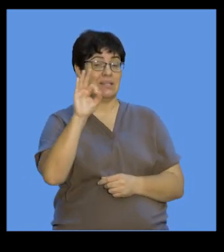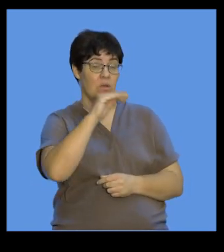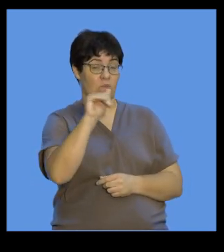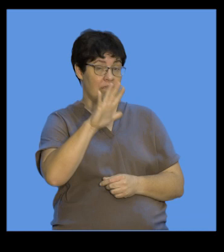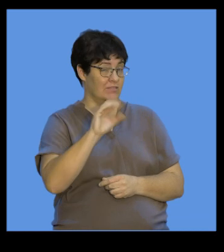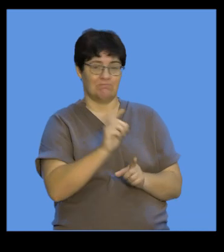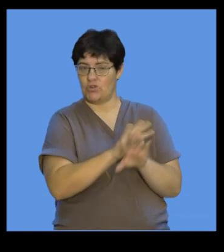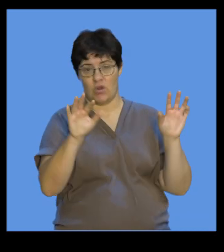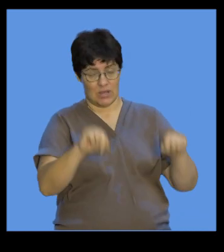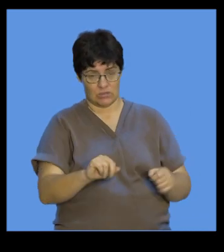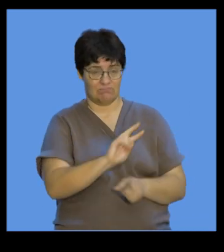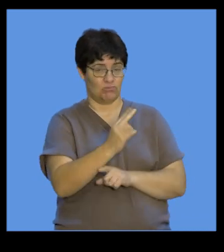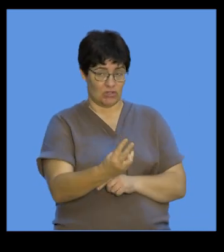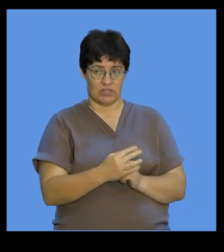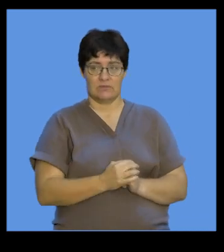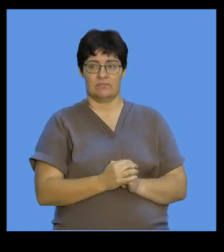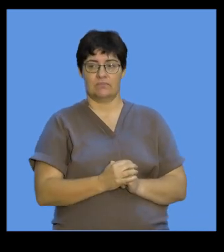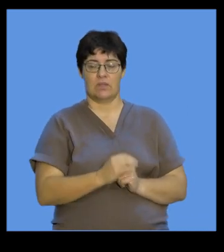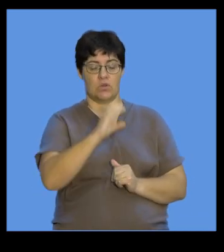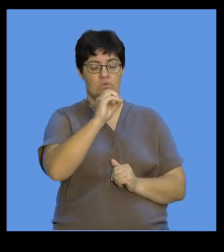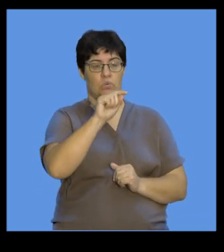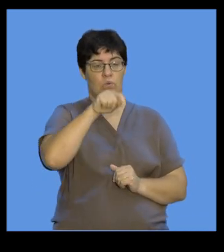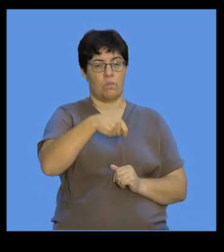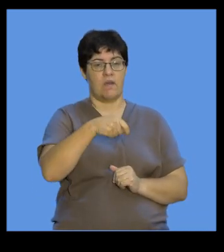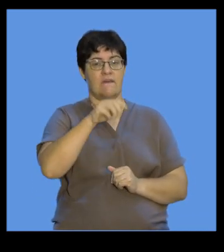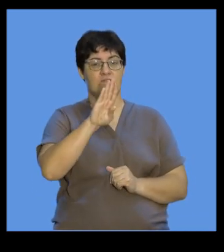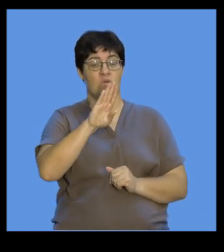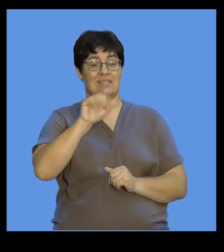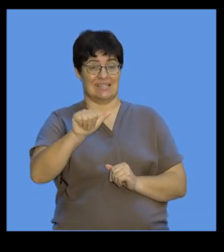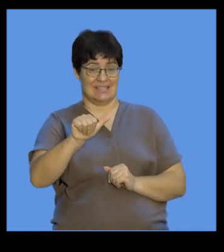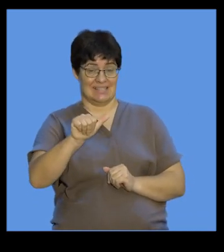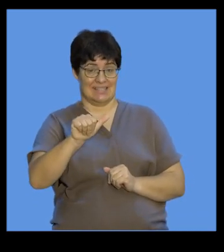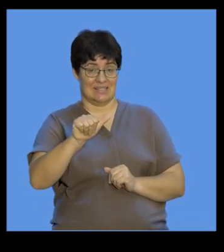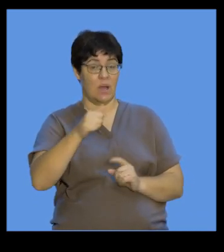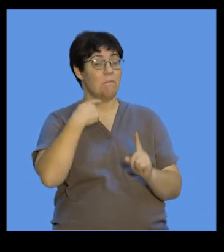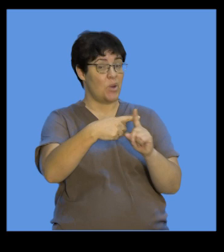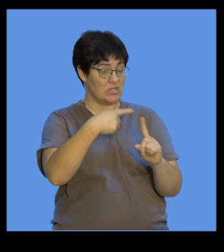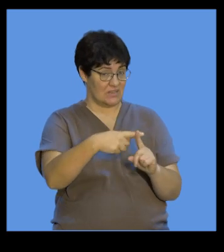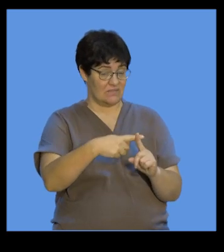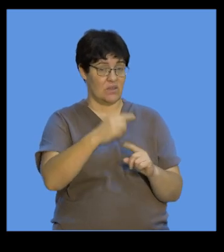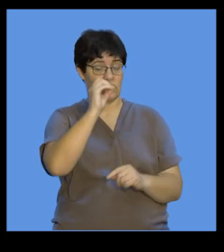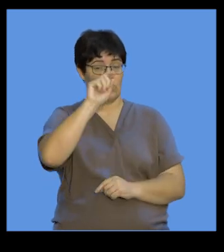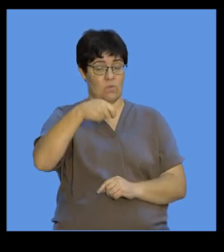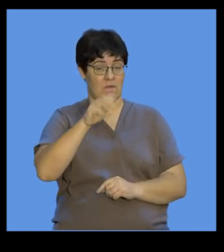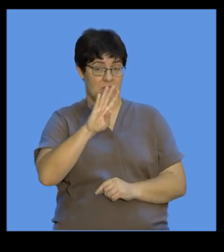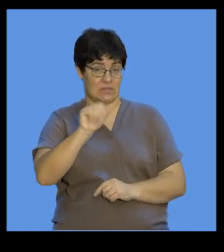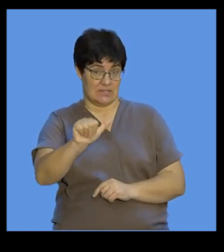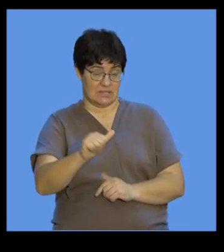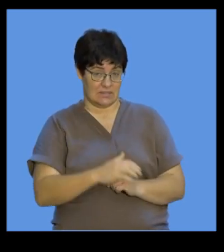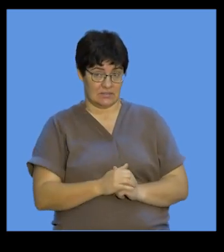we can't use a fraction. It's positive 0.46.